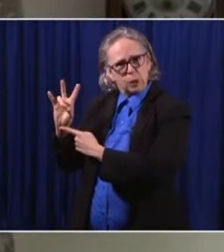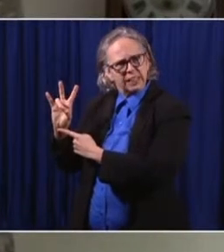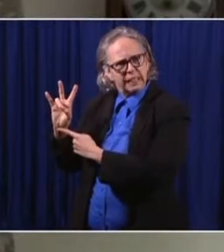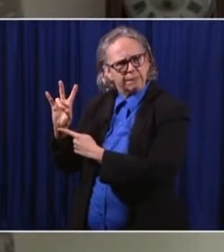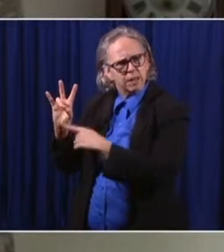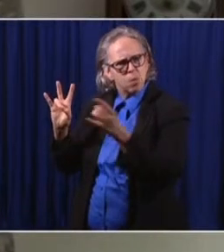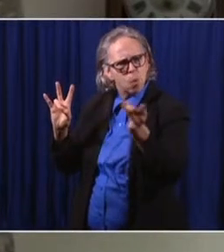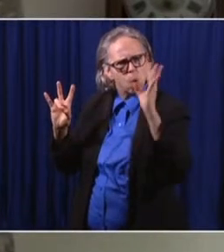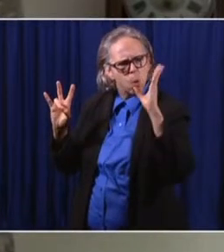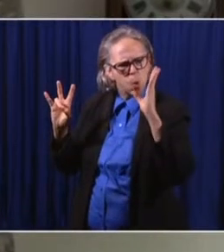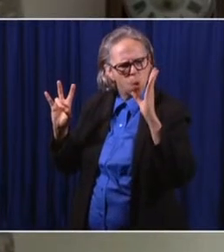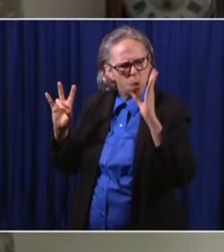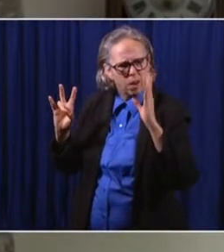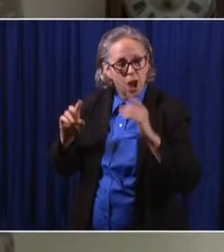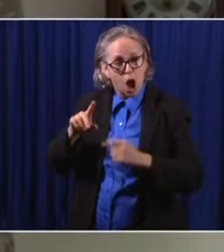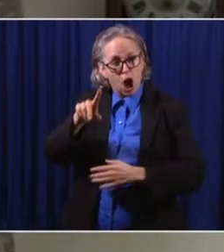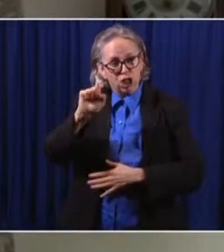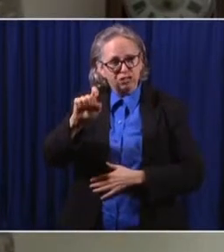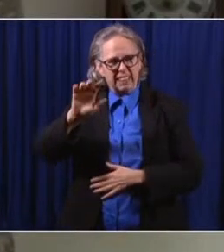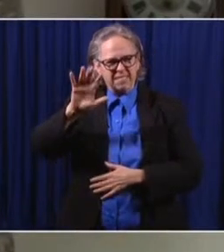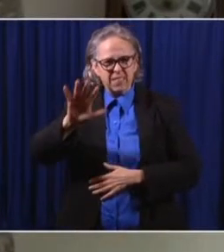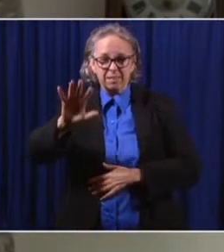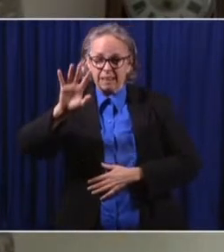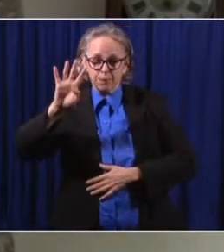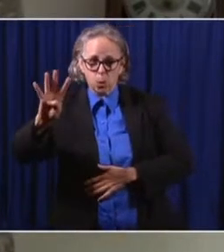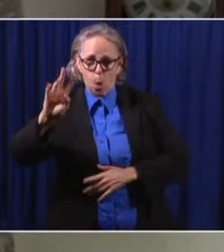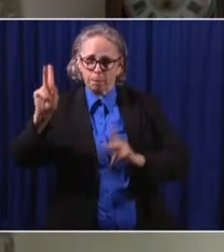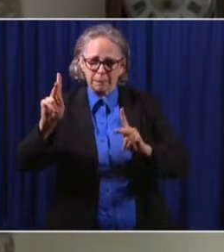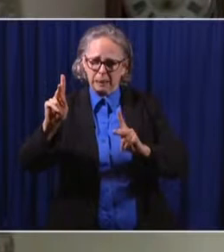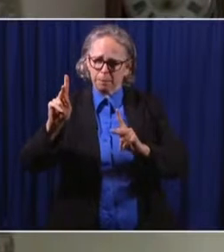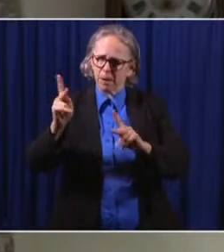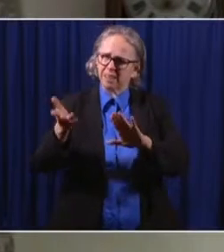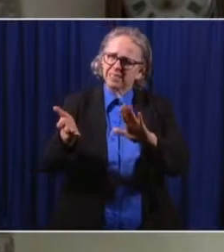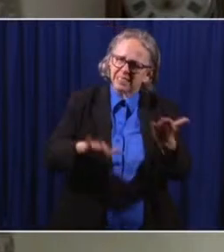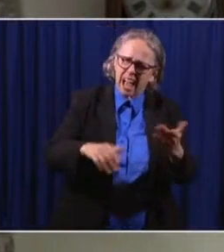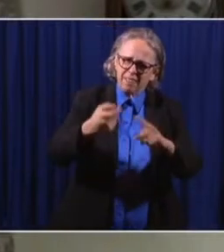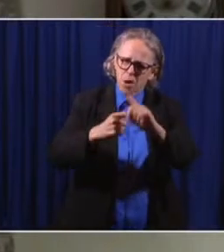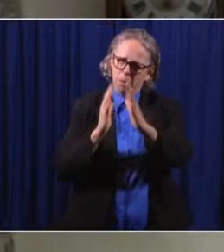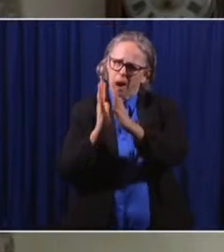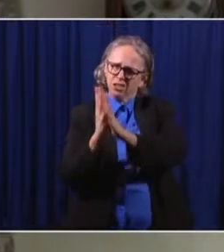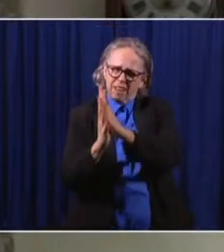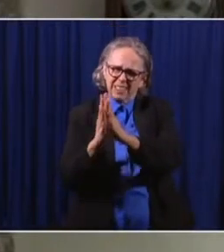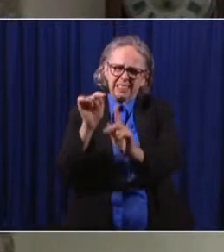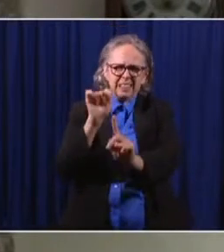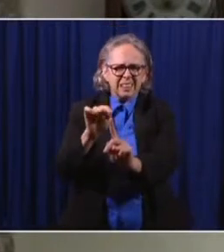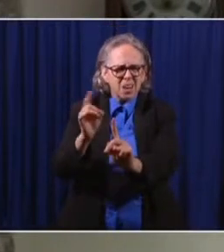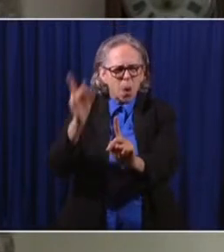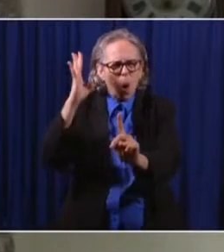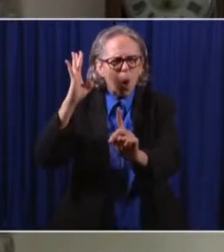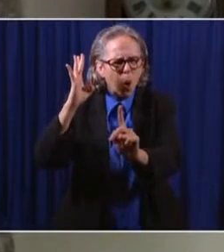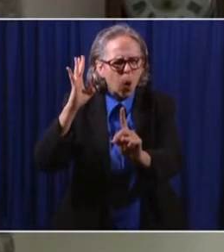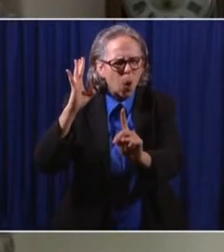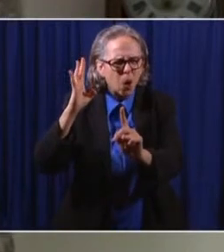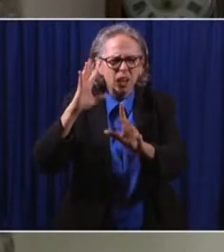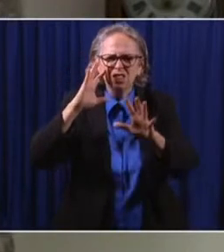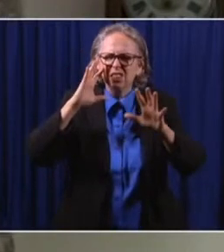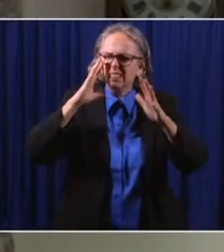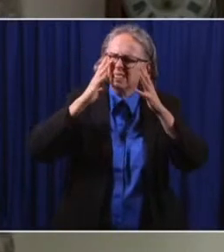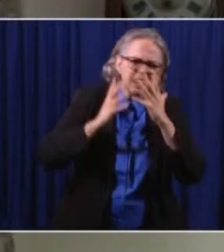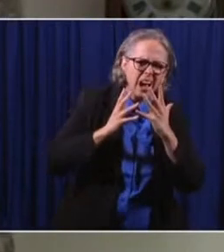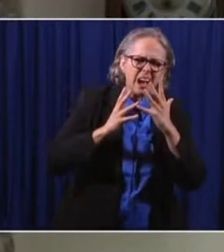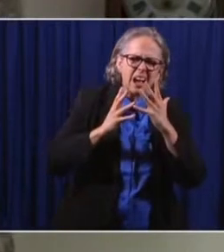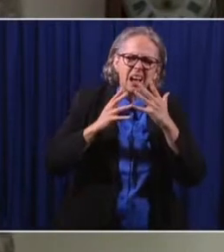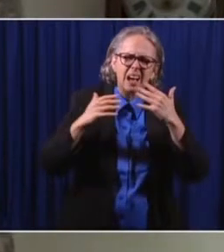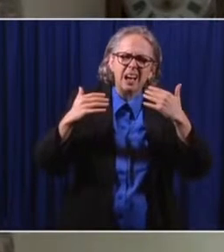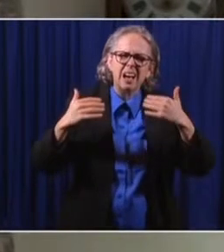154 of our fellow citizens died. That certainly is incredibly sad. Speed